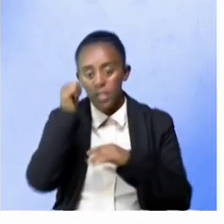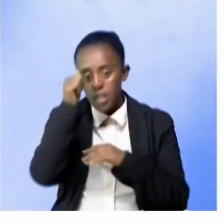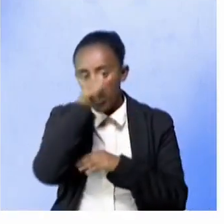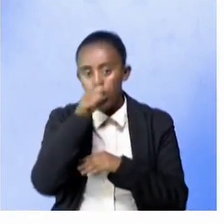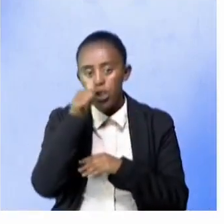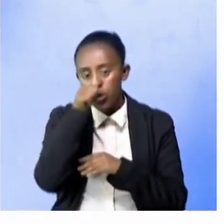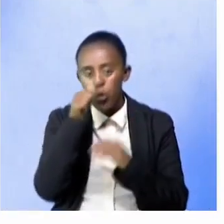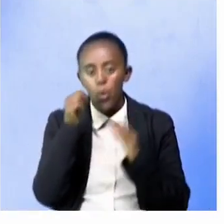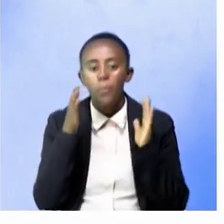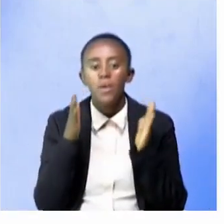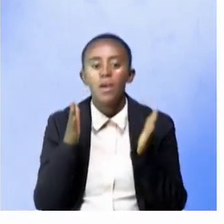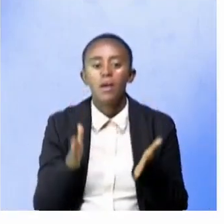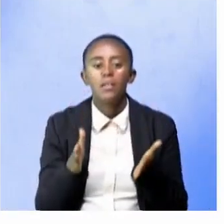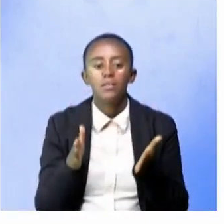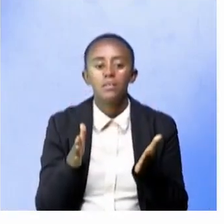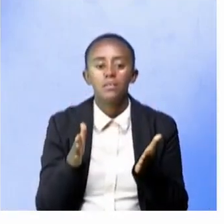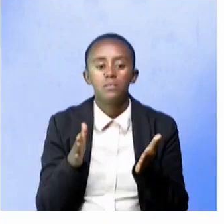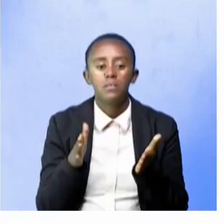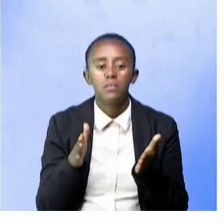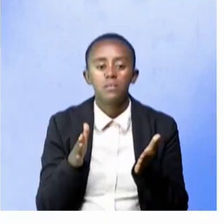Ethiopian